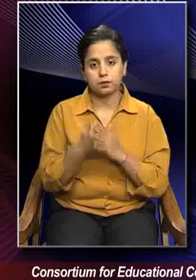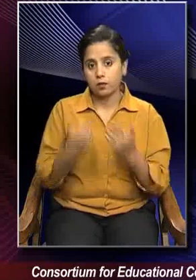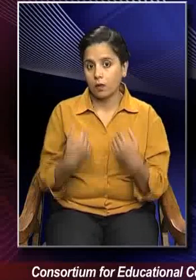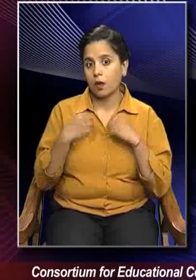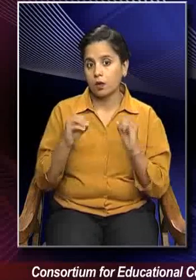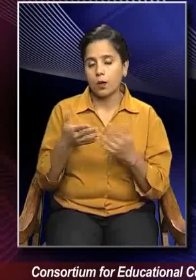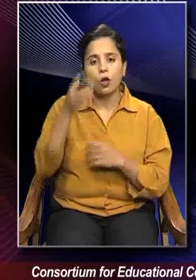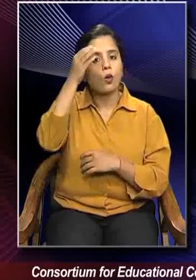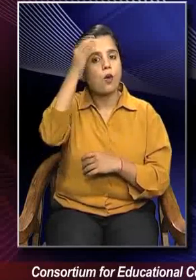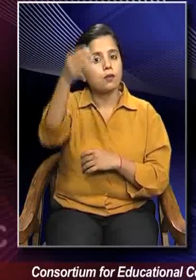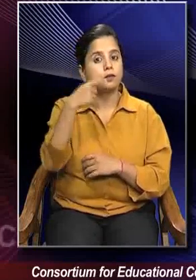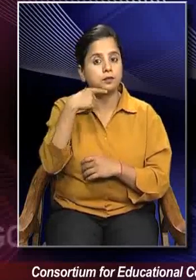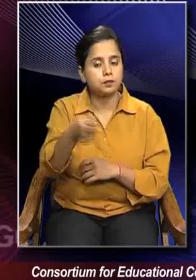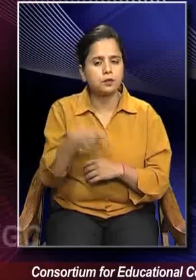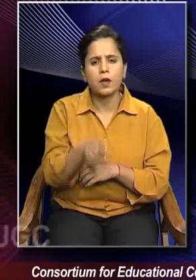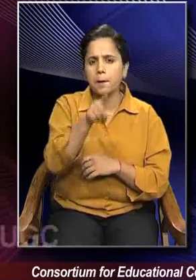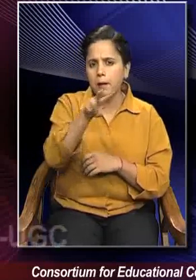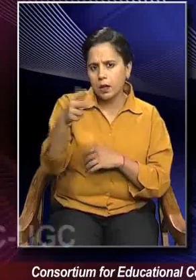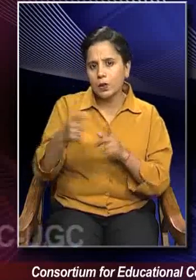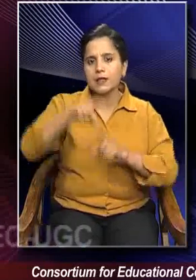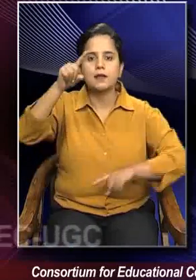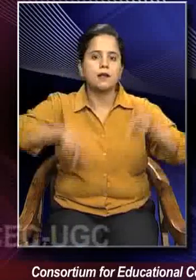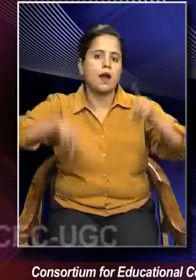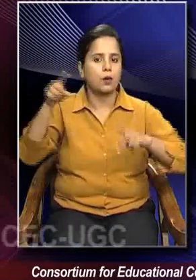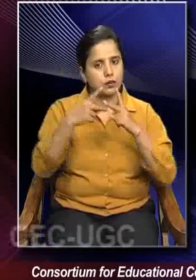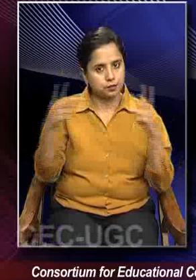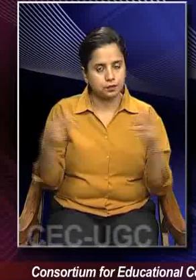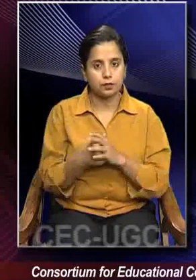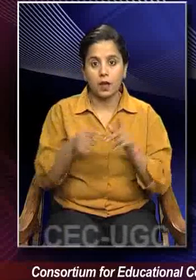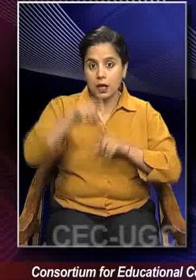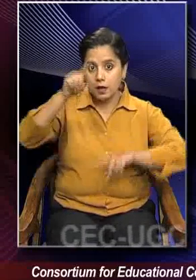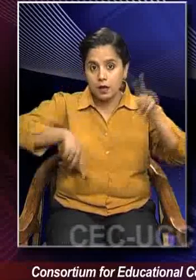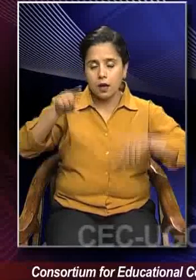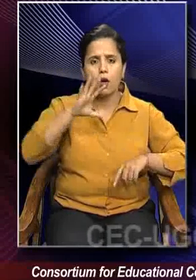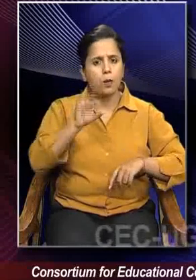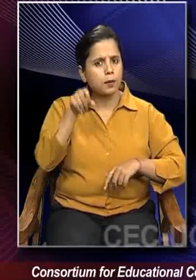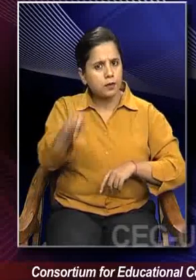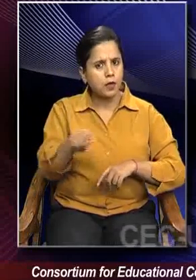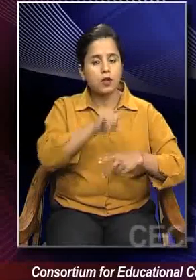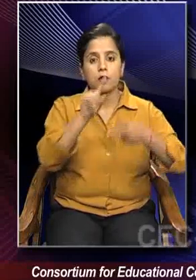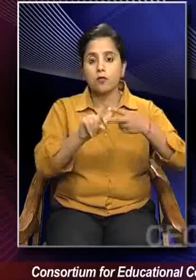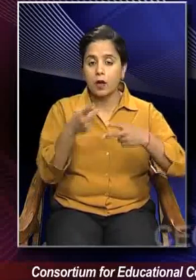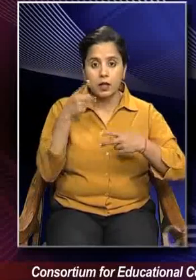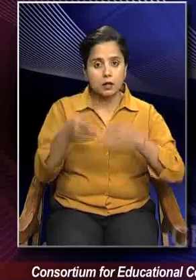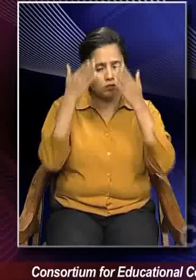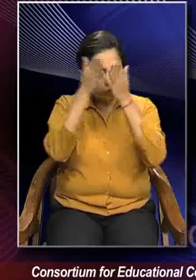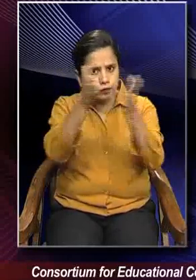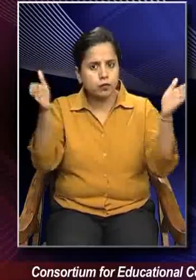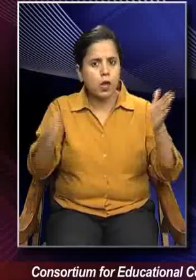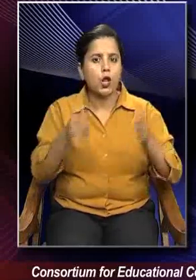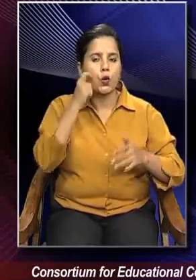with the concept of the meaning of diversity. Diversity refers to a wide range of